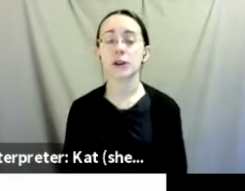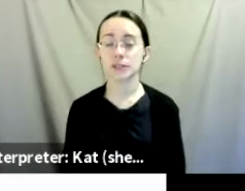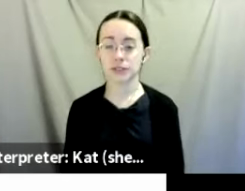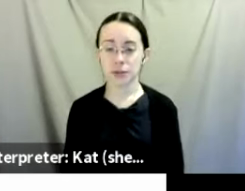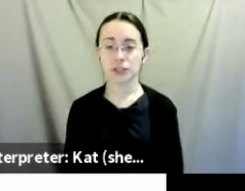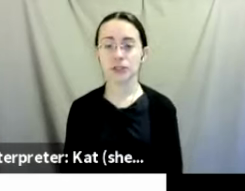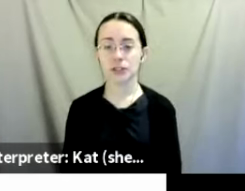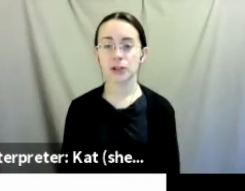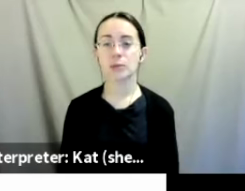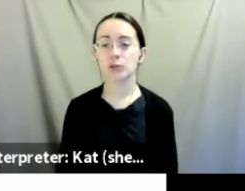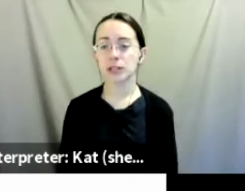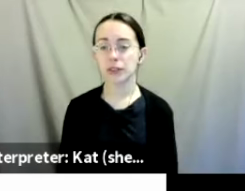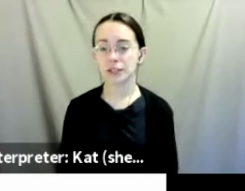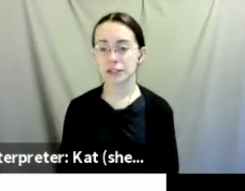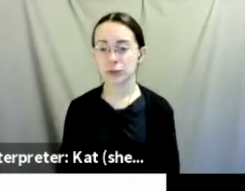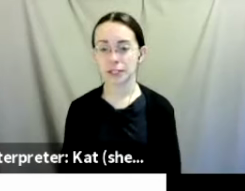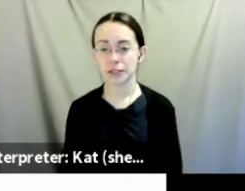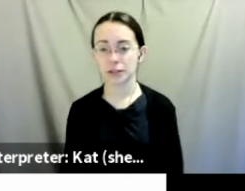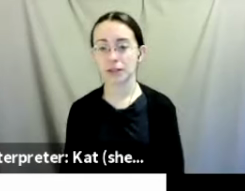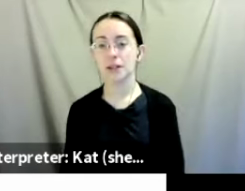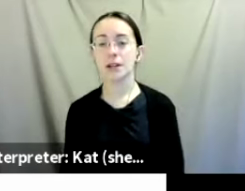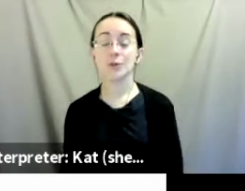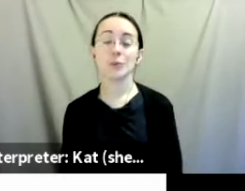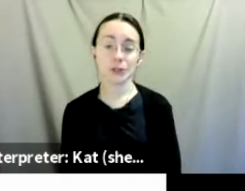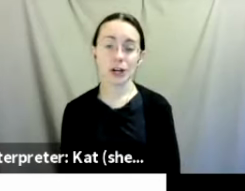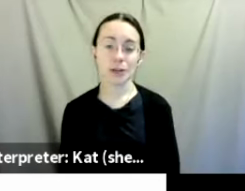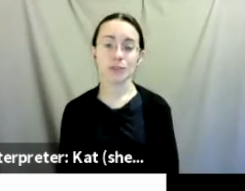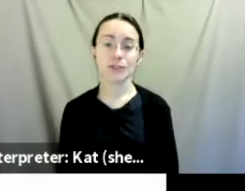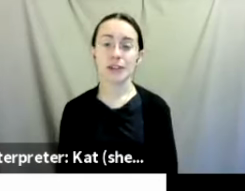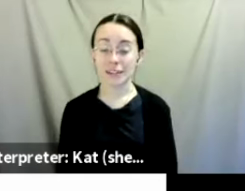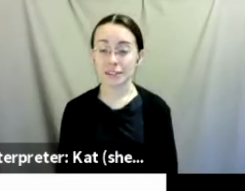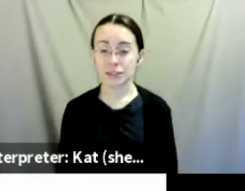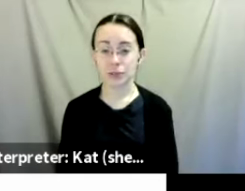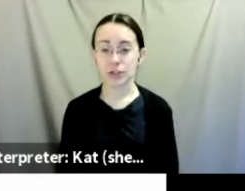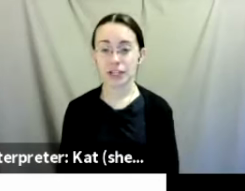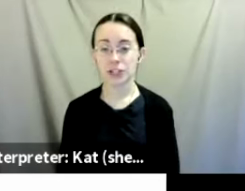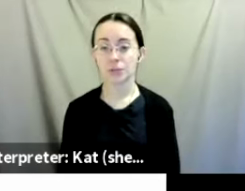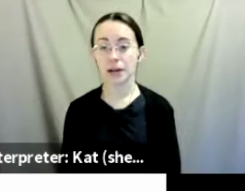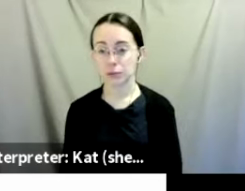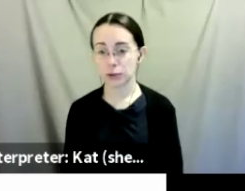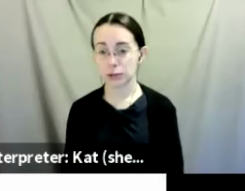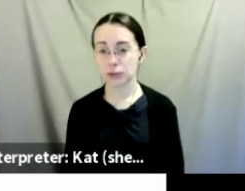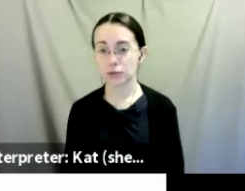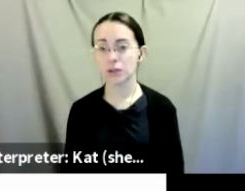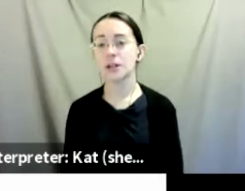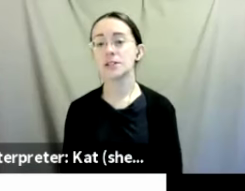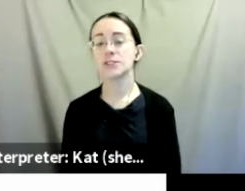There were also some issues that showed up only within deaf women. Most common was access to communication about birth control. So